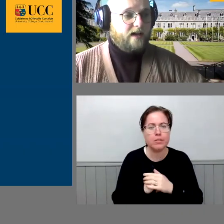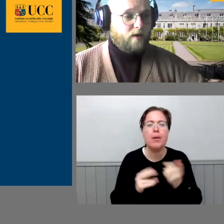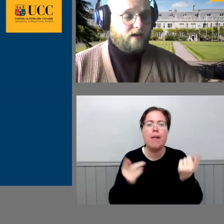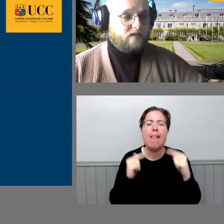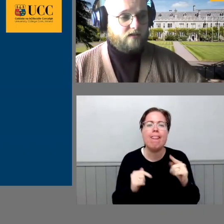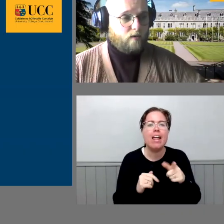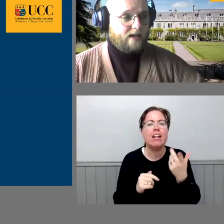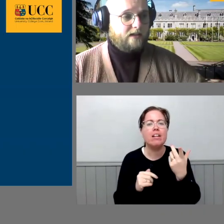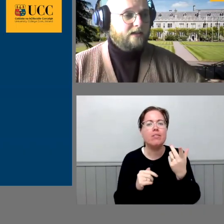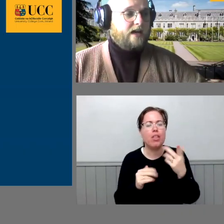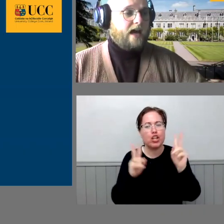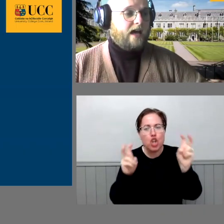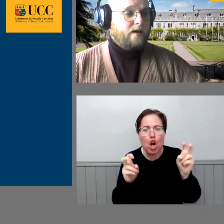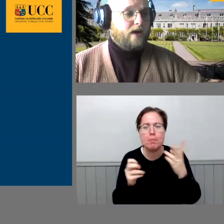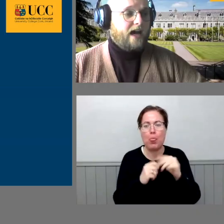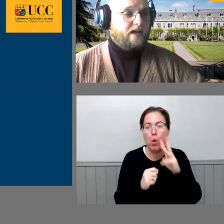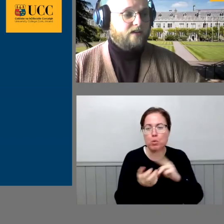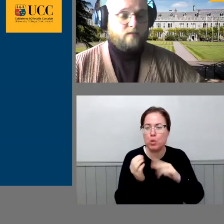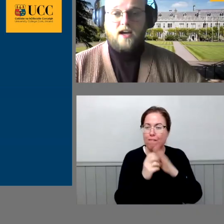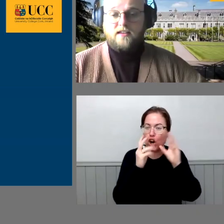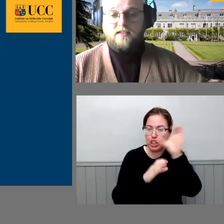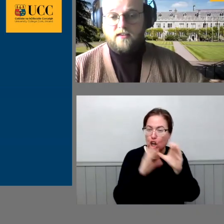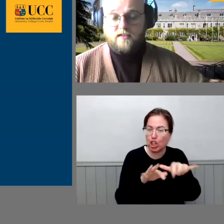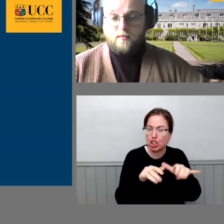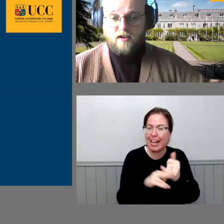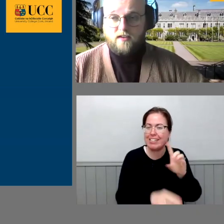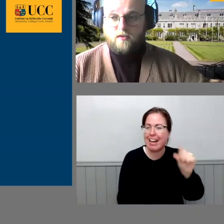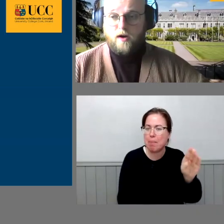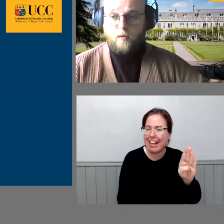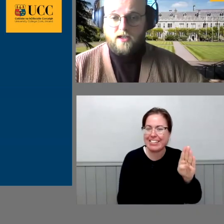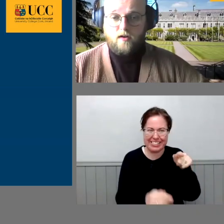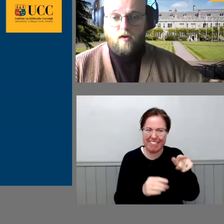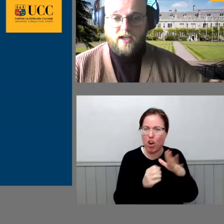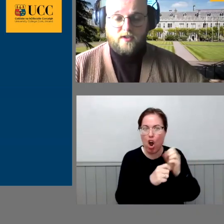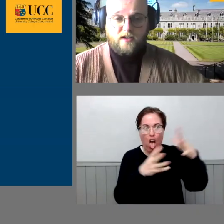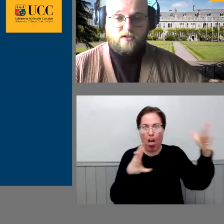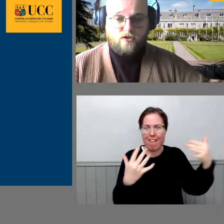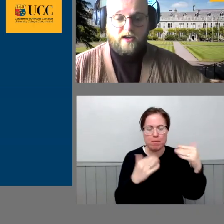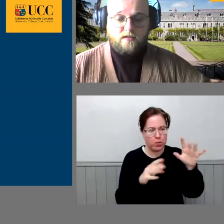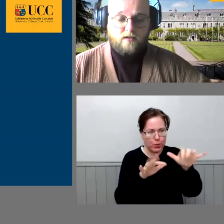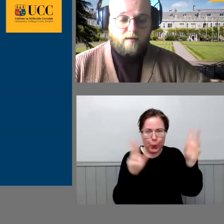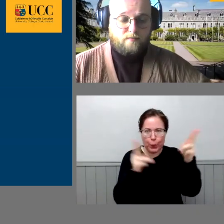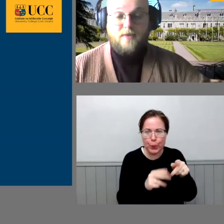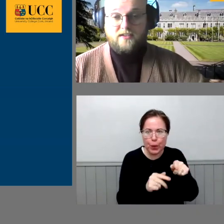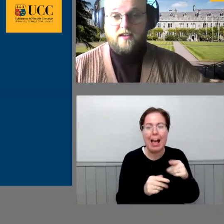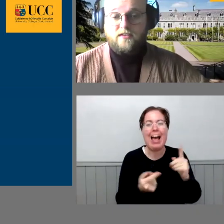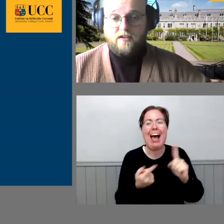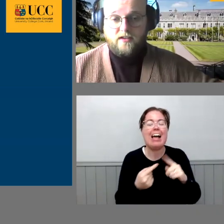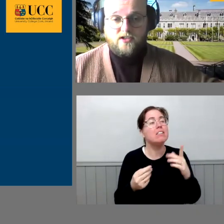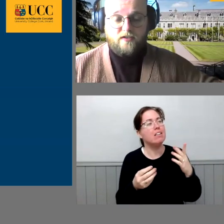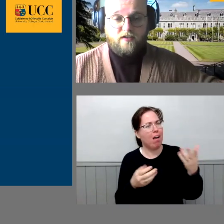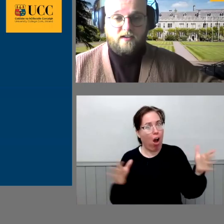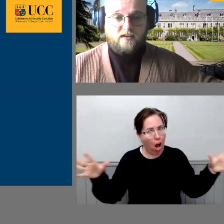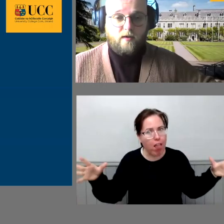the actual databases as well. And as part of the synthesis process where we all came together to try and make